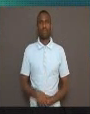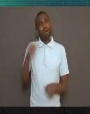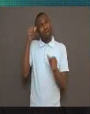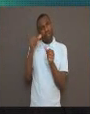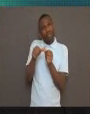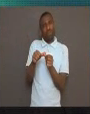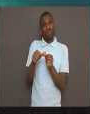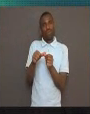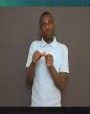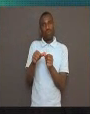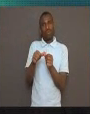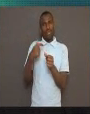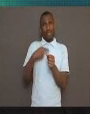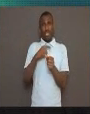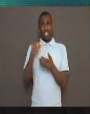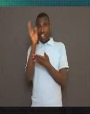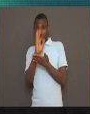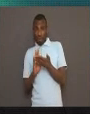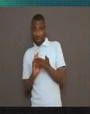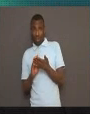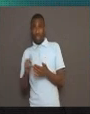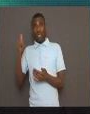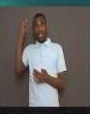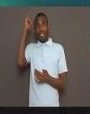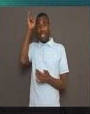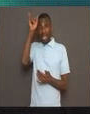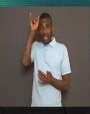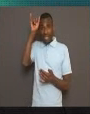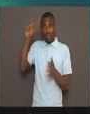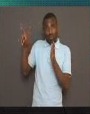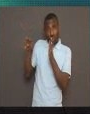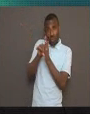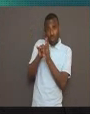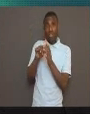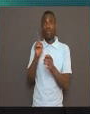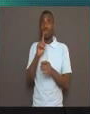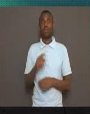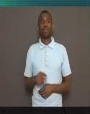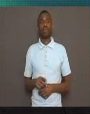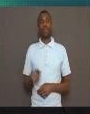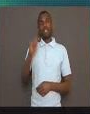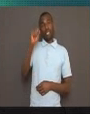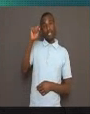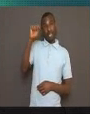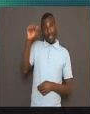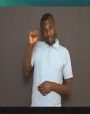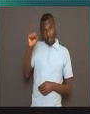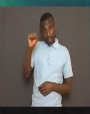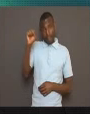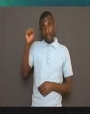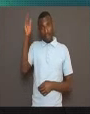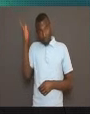Remember that our formula for Young's modulus is tensile stress